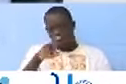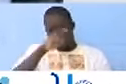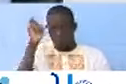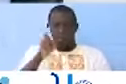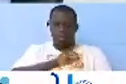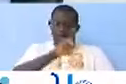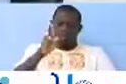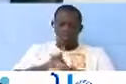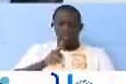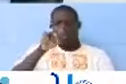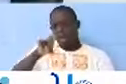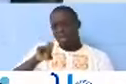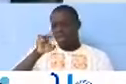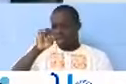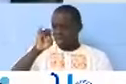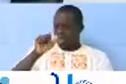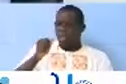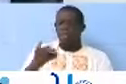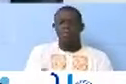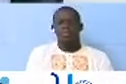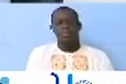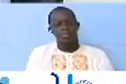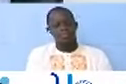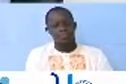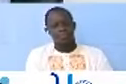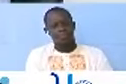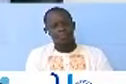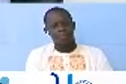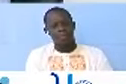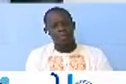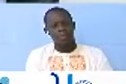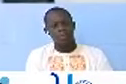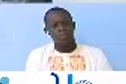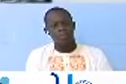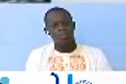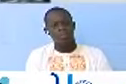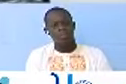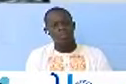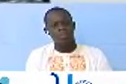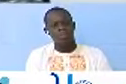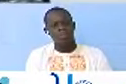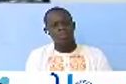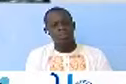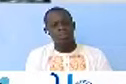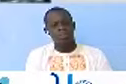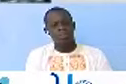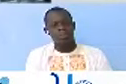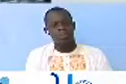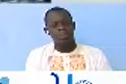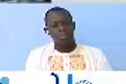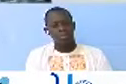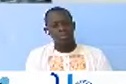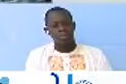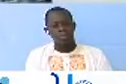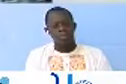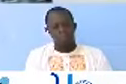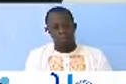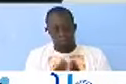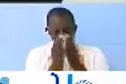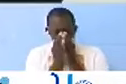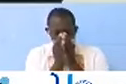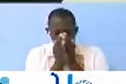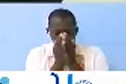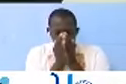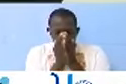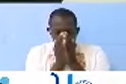some. Ngalo ngai kalamu dalago hanika design debe do kola jere sunu ndo asike na bina kile bulu kola yalde niye tuolufu fonyo kono. Can you freely speak about them